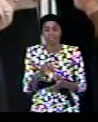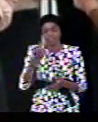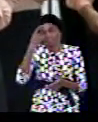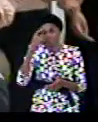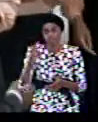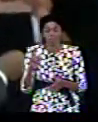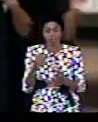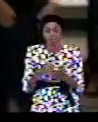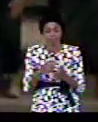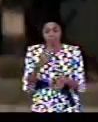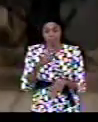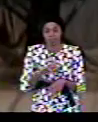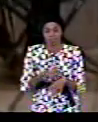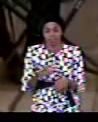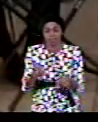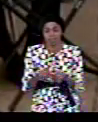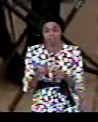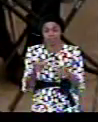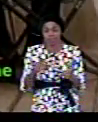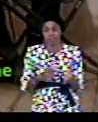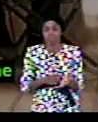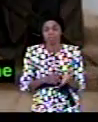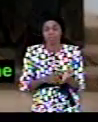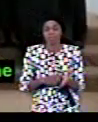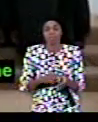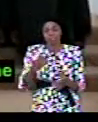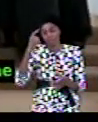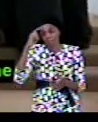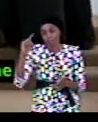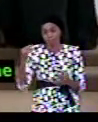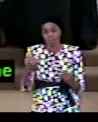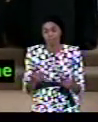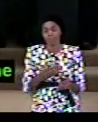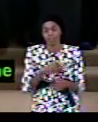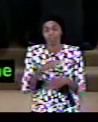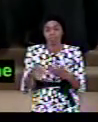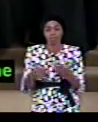for such a time as this.